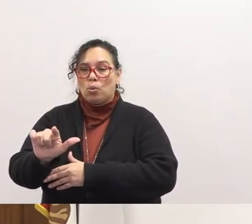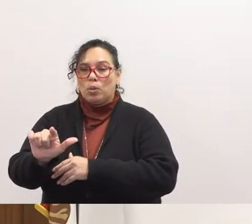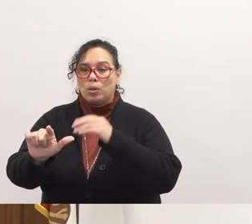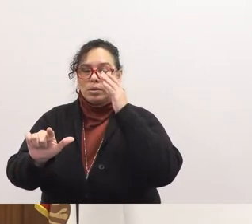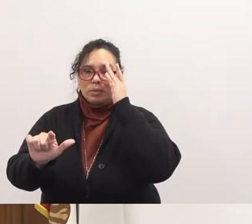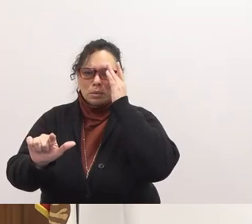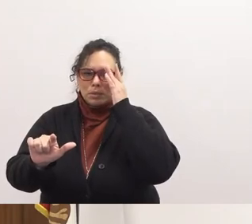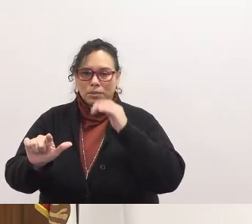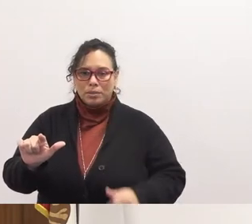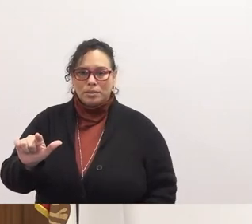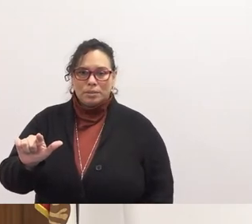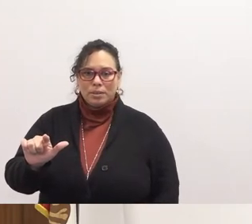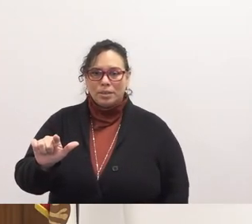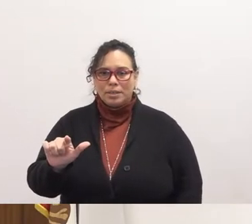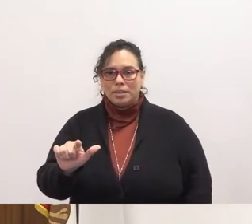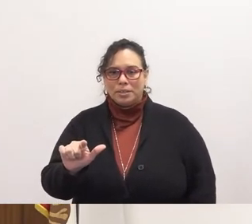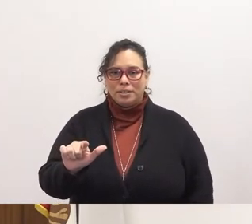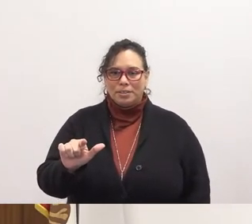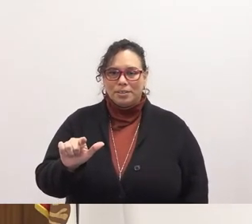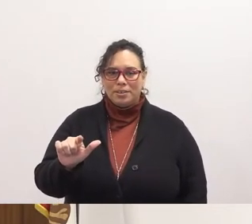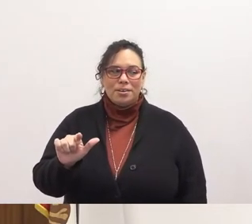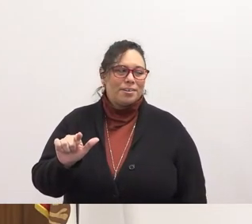Marisol.